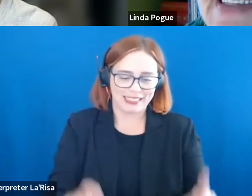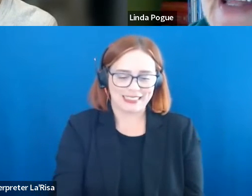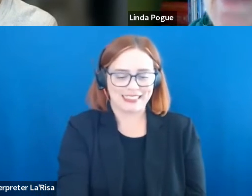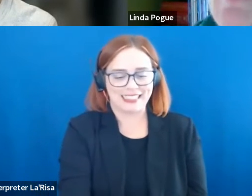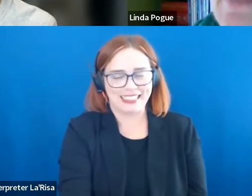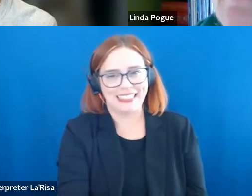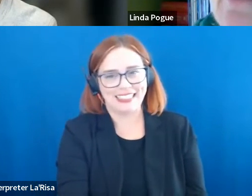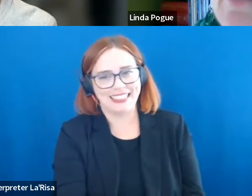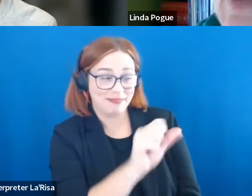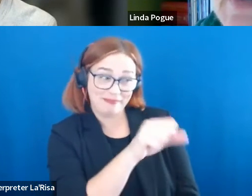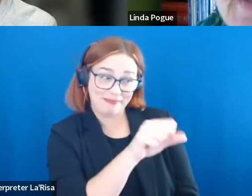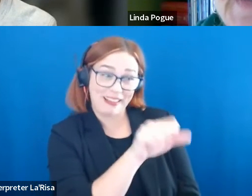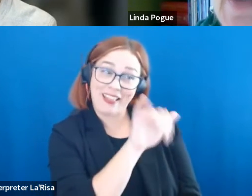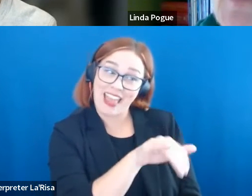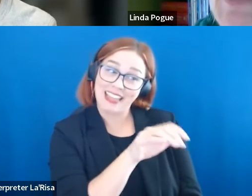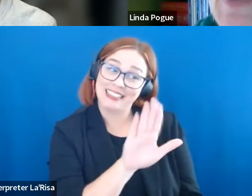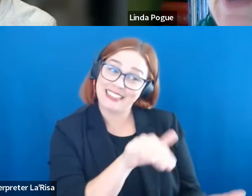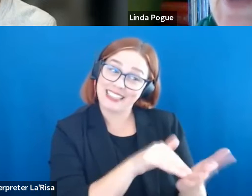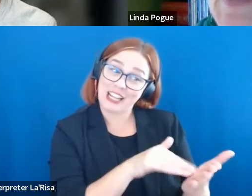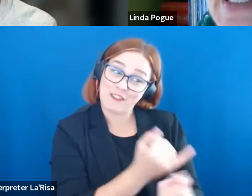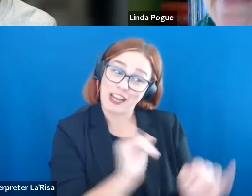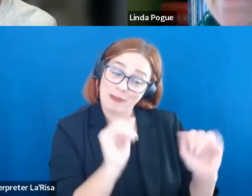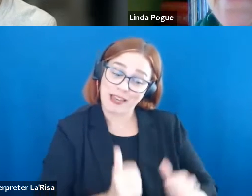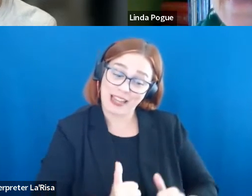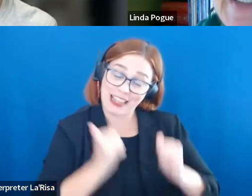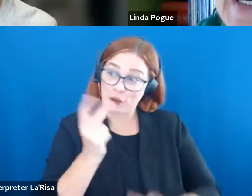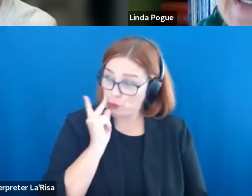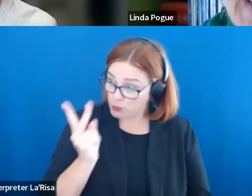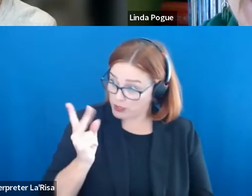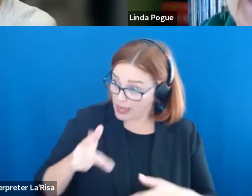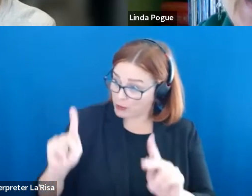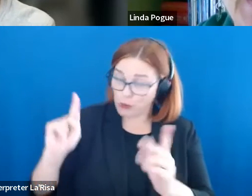That's a Center for Independent Living for you, isn't it? Yes. Seeing an opportunity, using it.